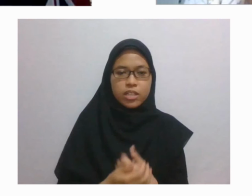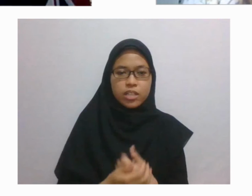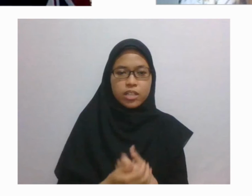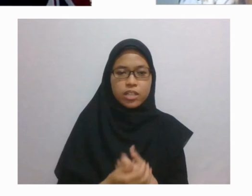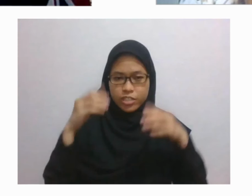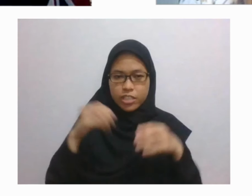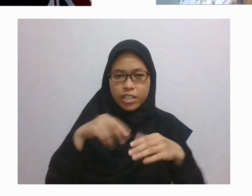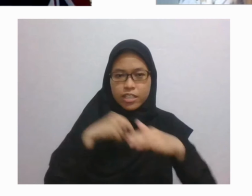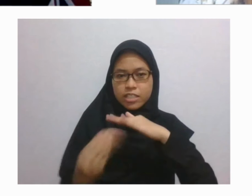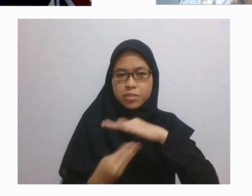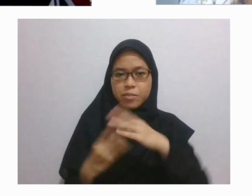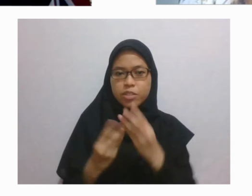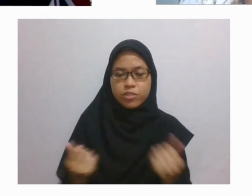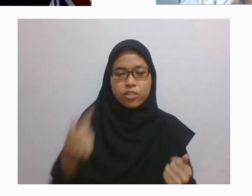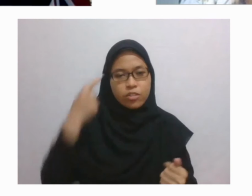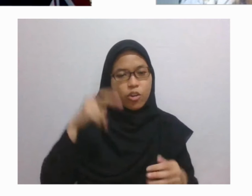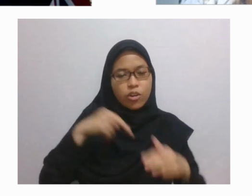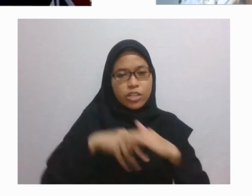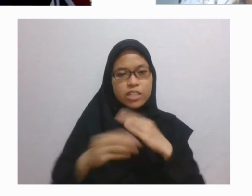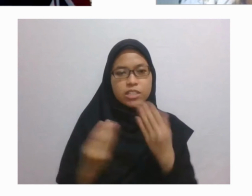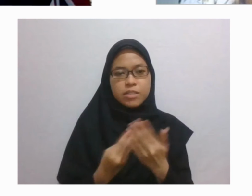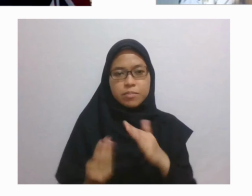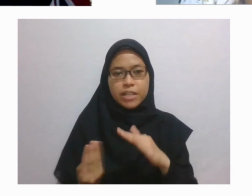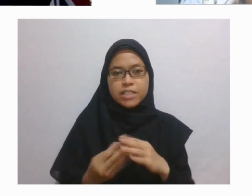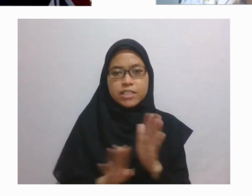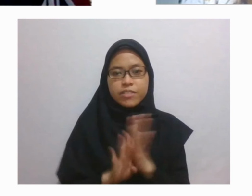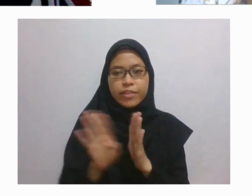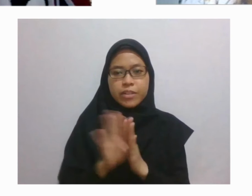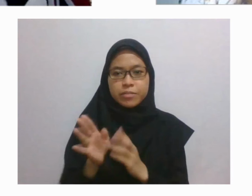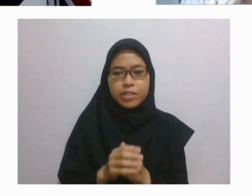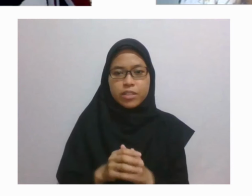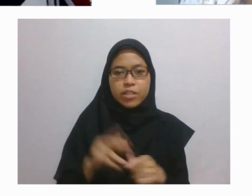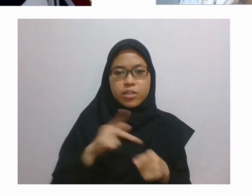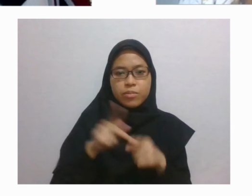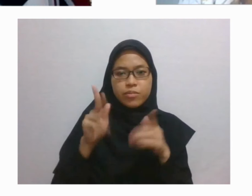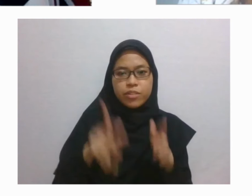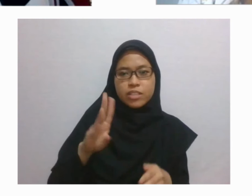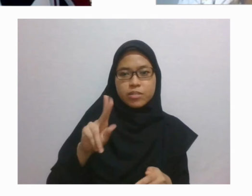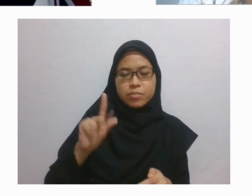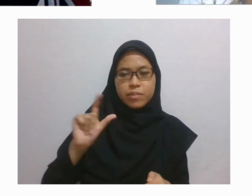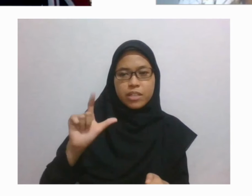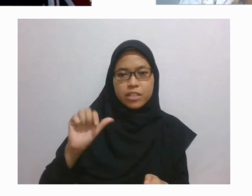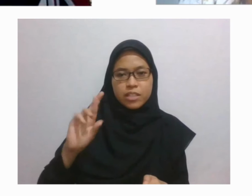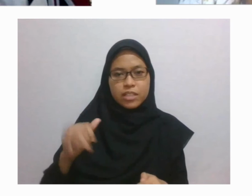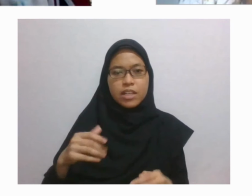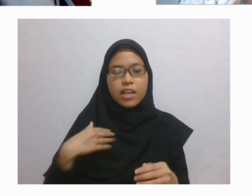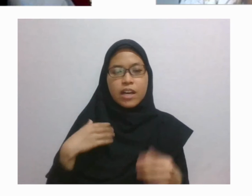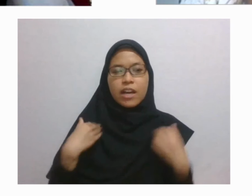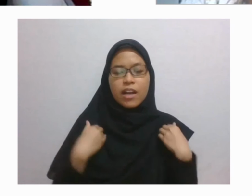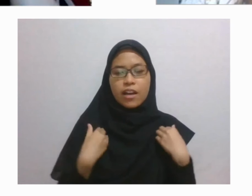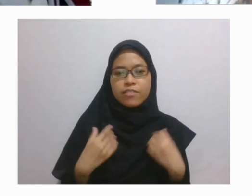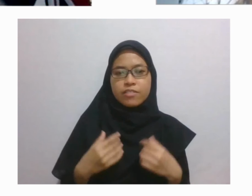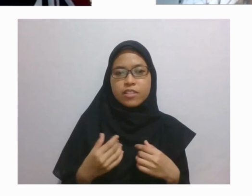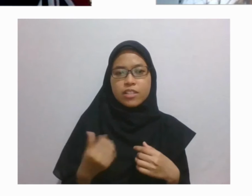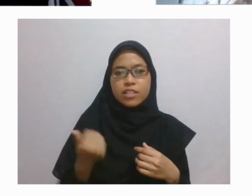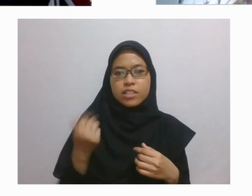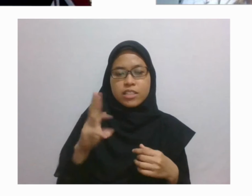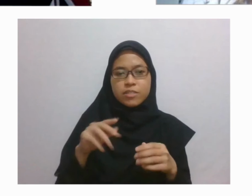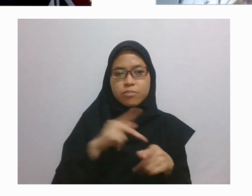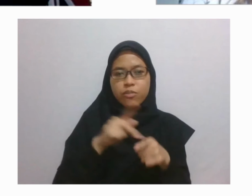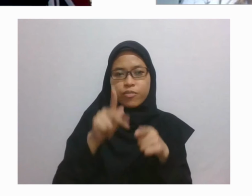sustainable development. Professor Bulkeley held the King Carl Gustav XVI Professorship in